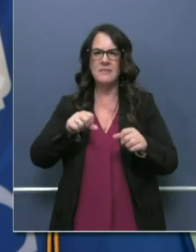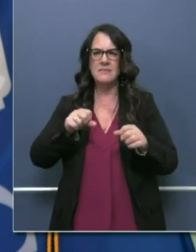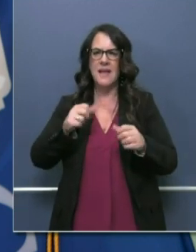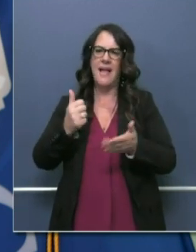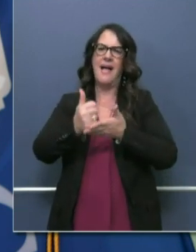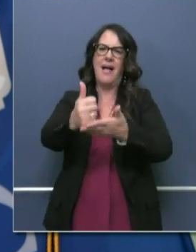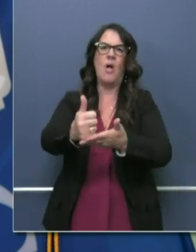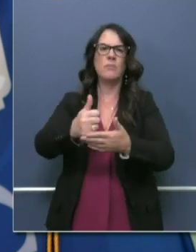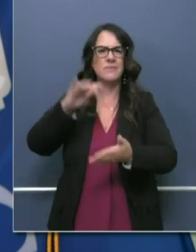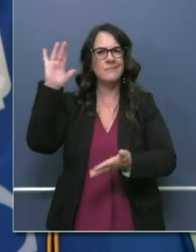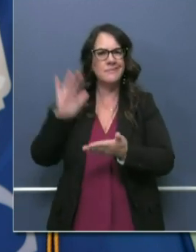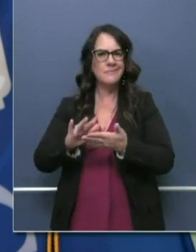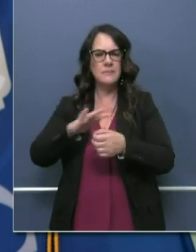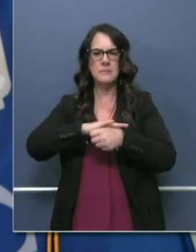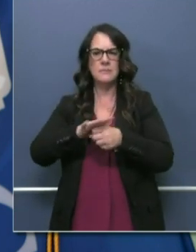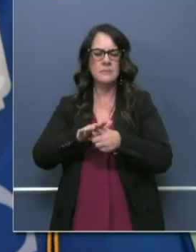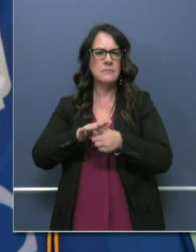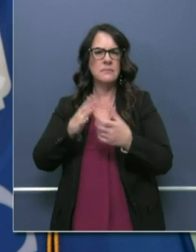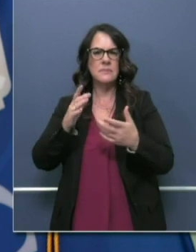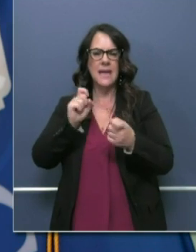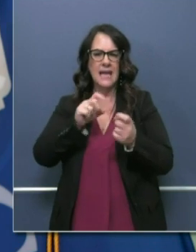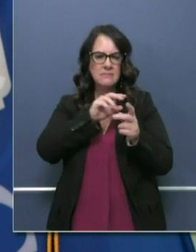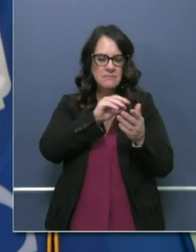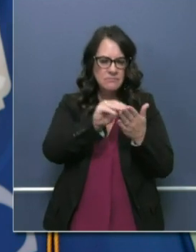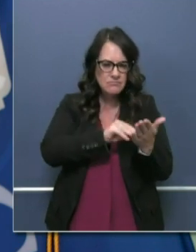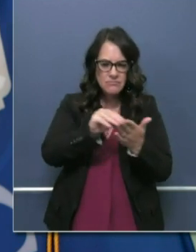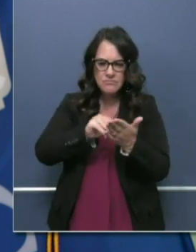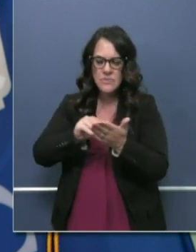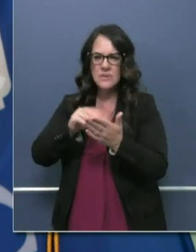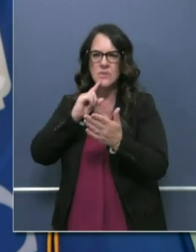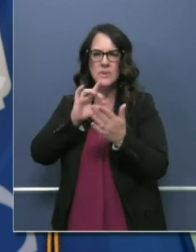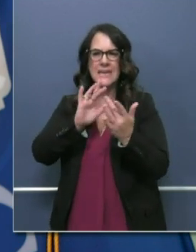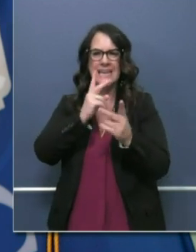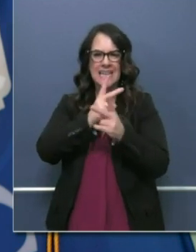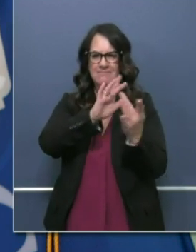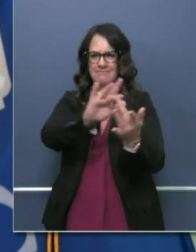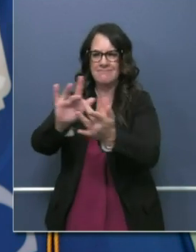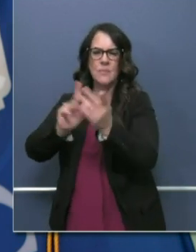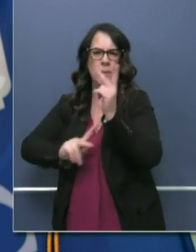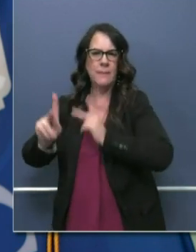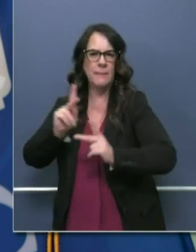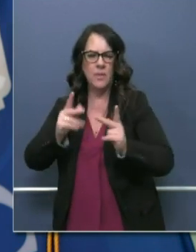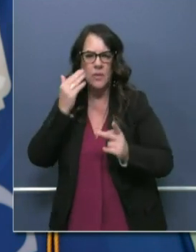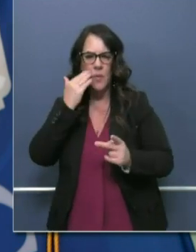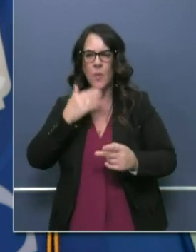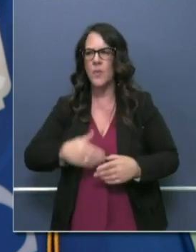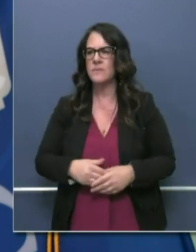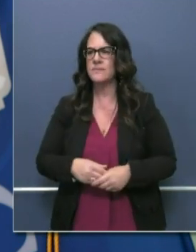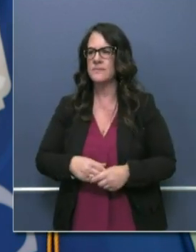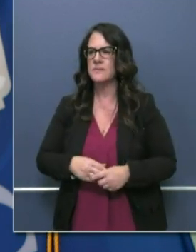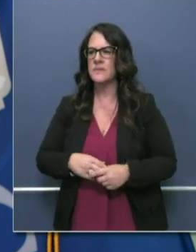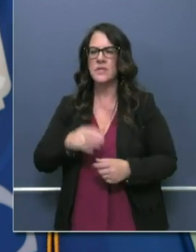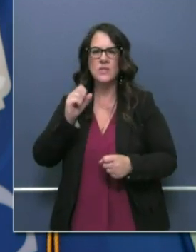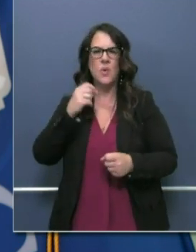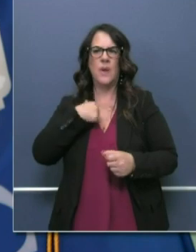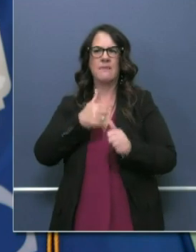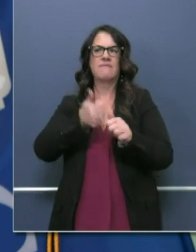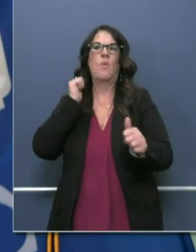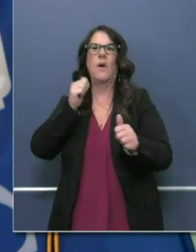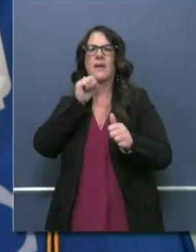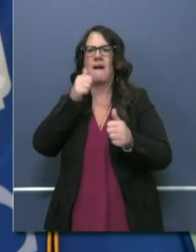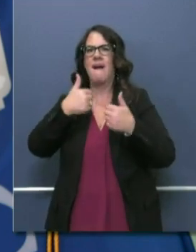so that we don't need to depend on that surge capacity that we have so rigorously built across the